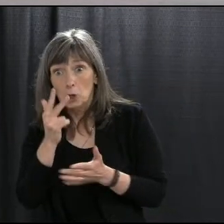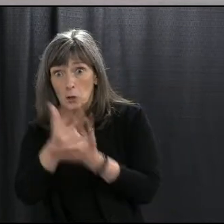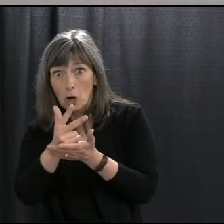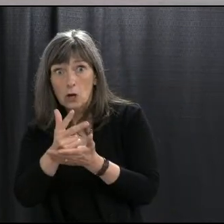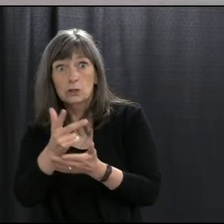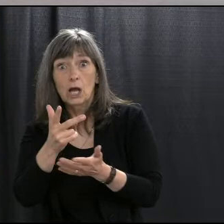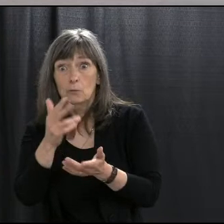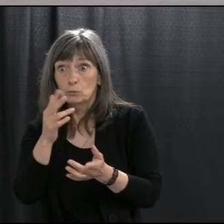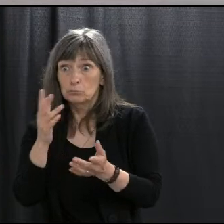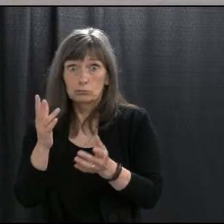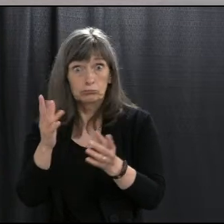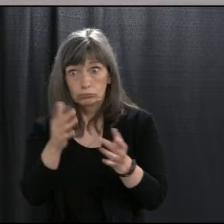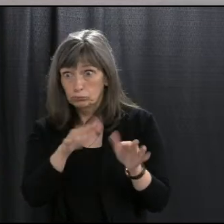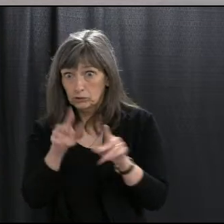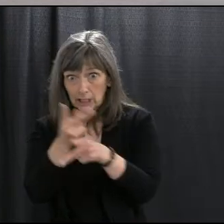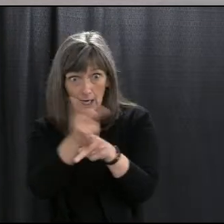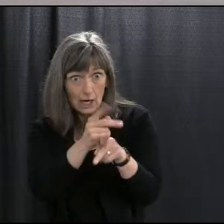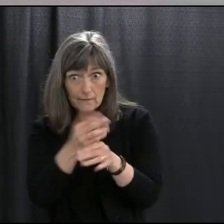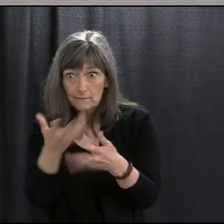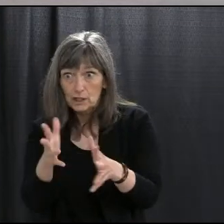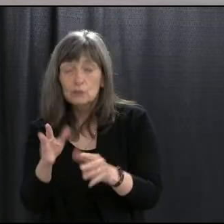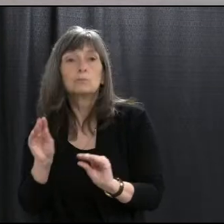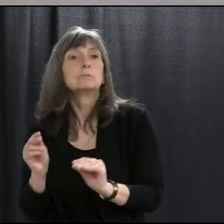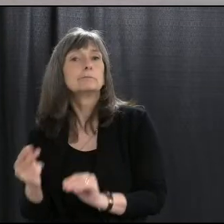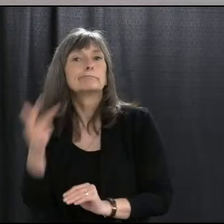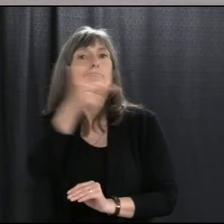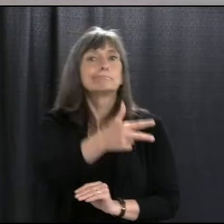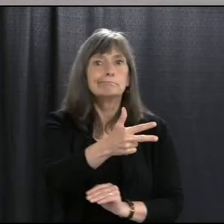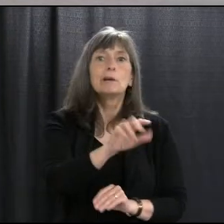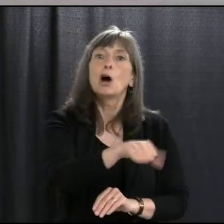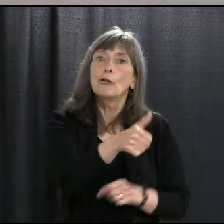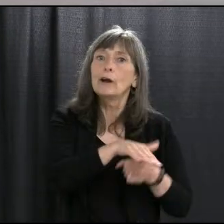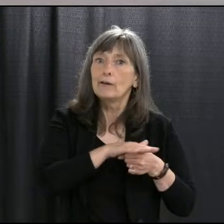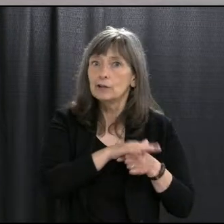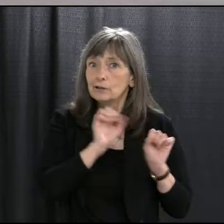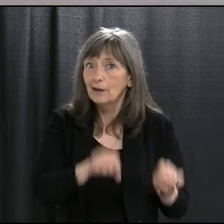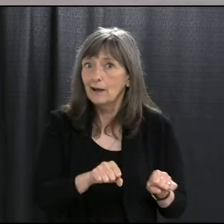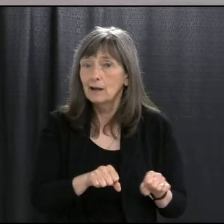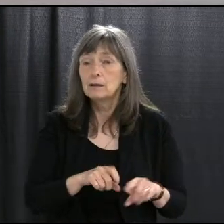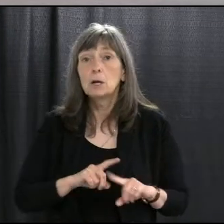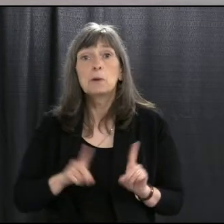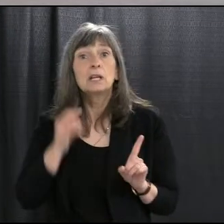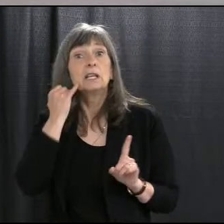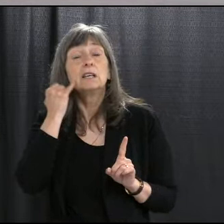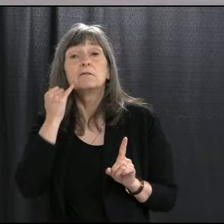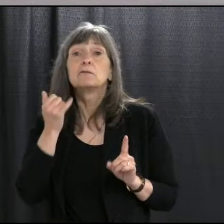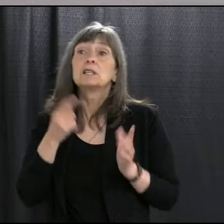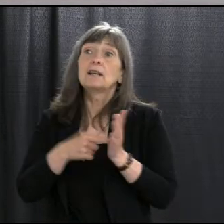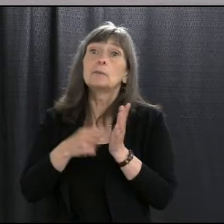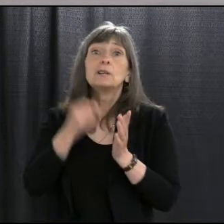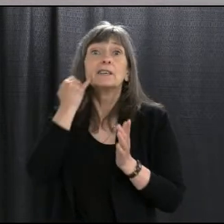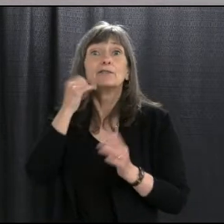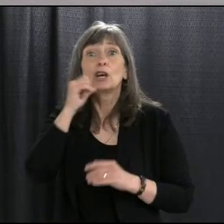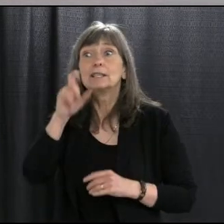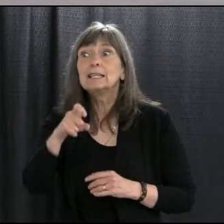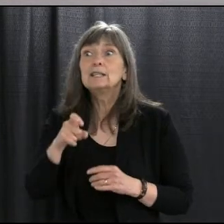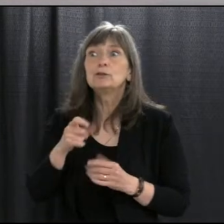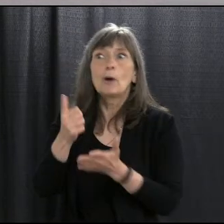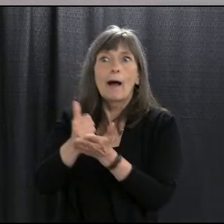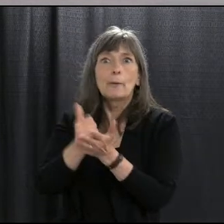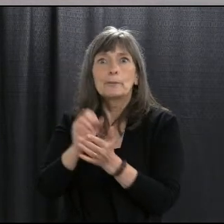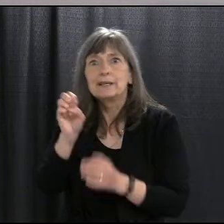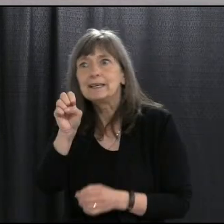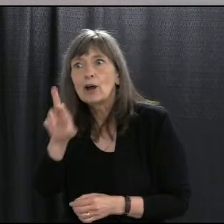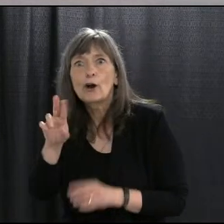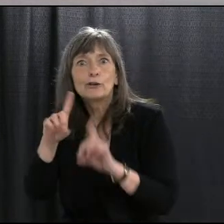But even if we get to a stage where there are no diversions at any of the Category B sites, if we have a family physician